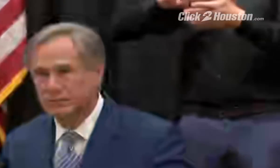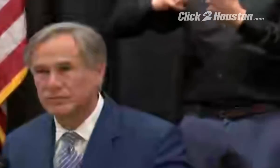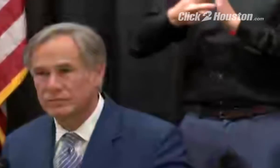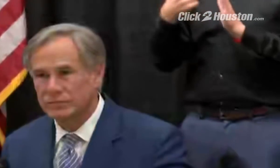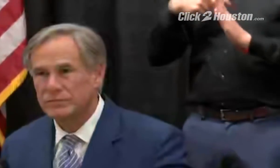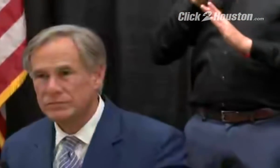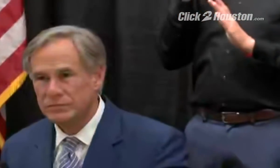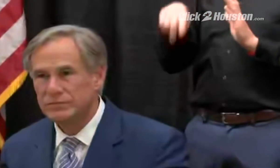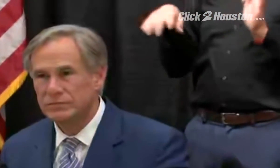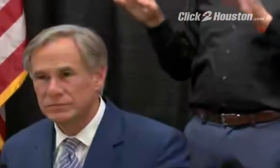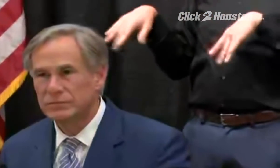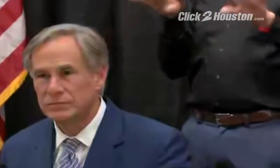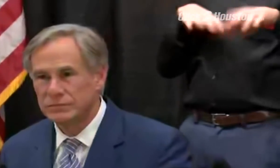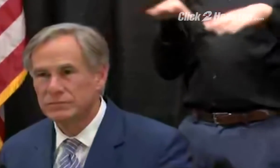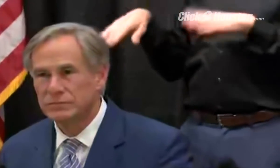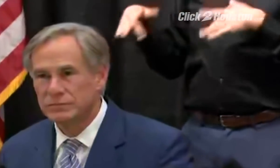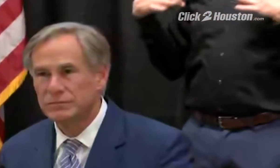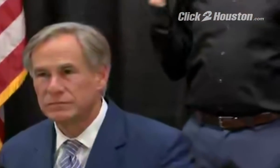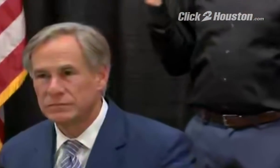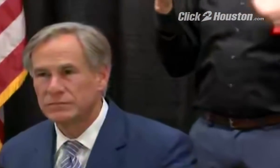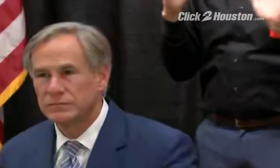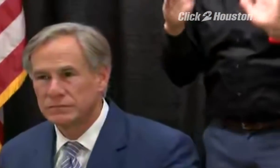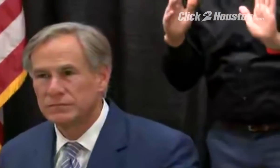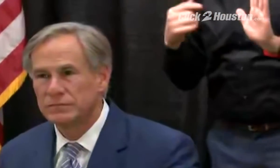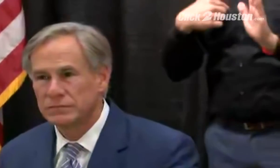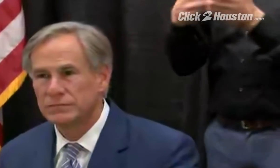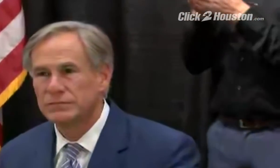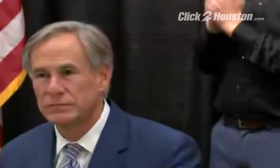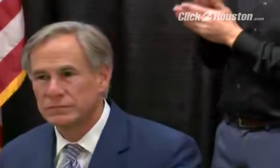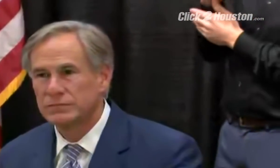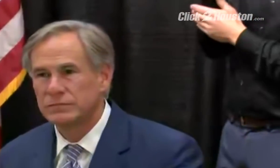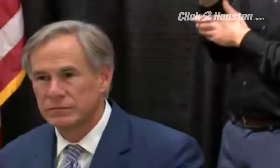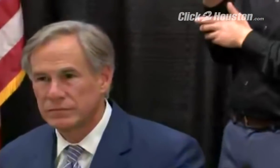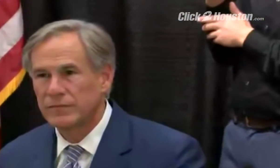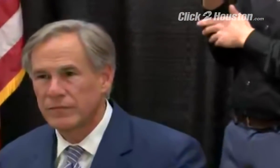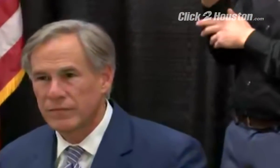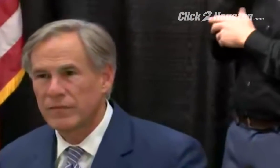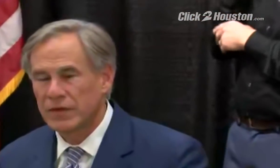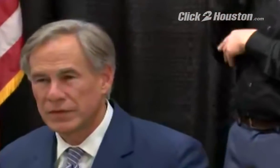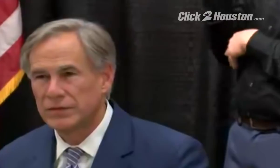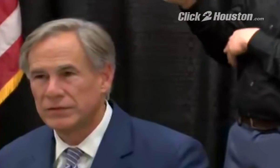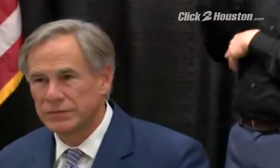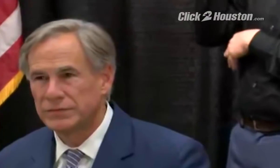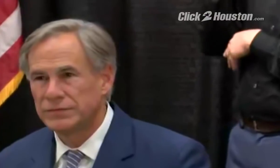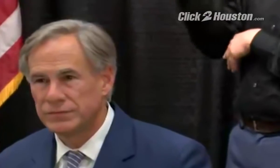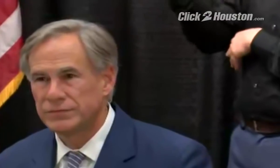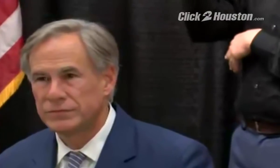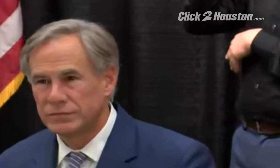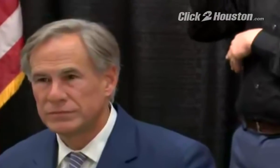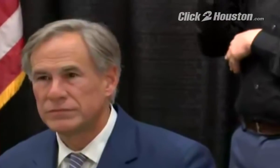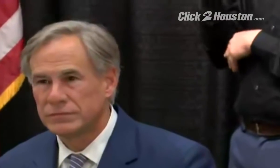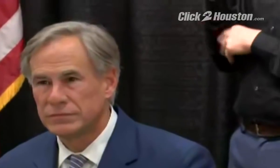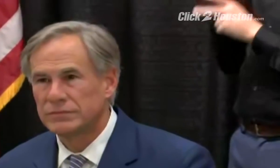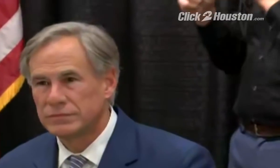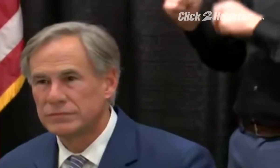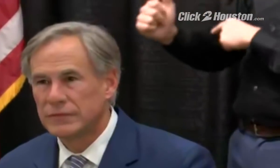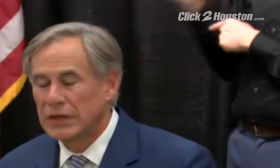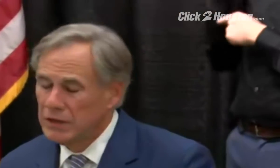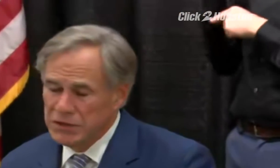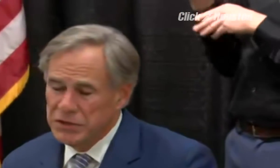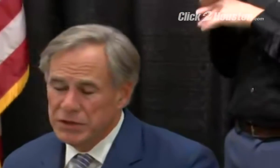I asked our mayor this yesterday, why do you think people are just not wearing masks and not following those CDC guidelines? Why do